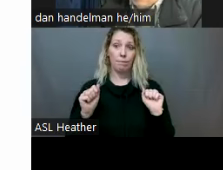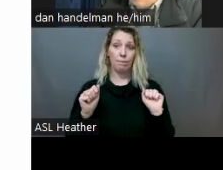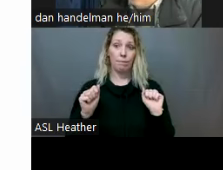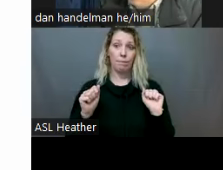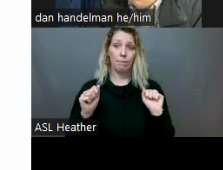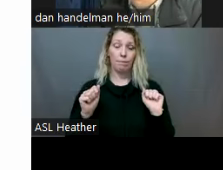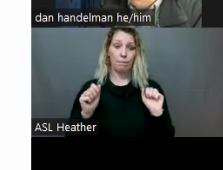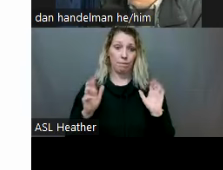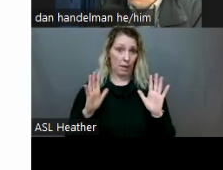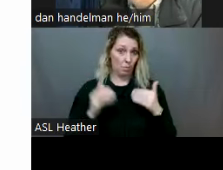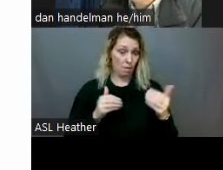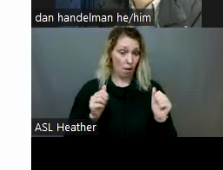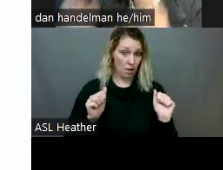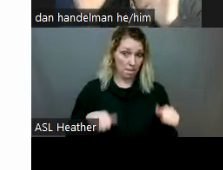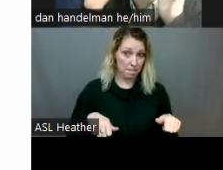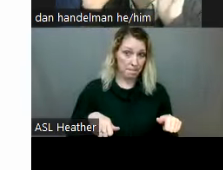Can we move on?